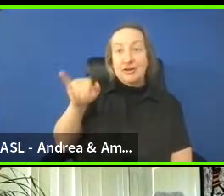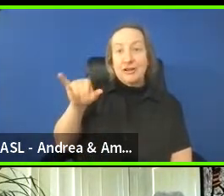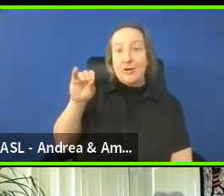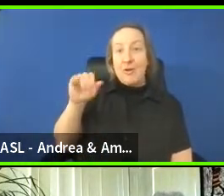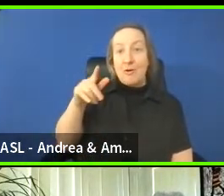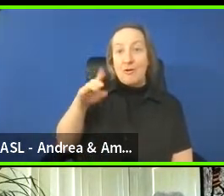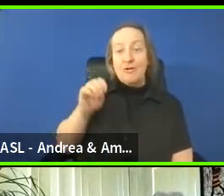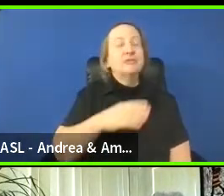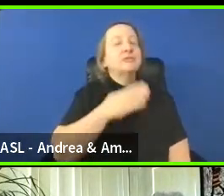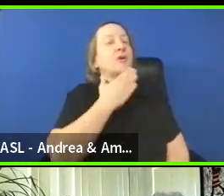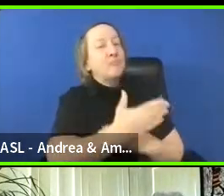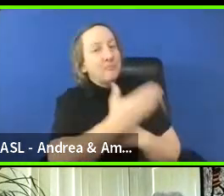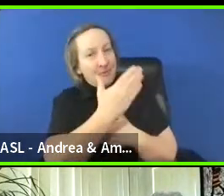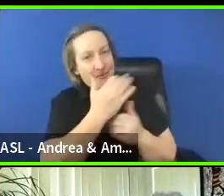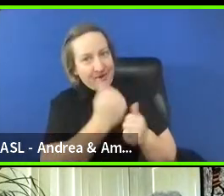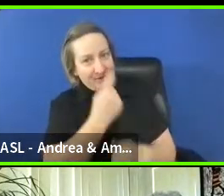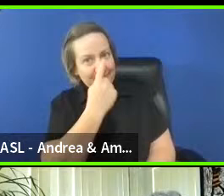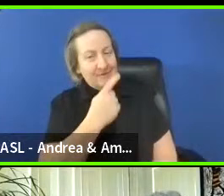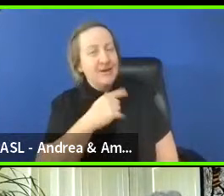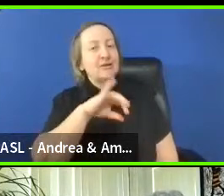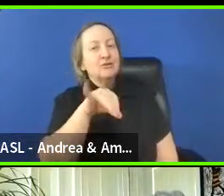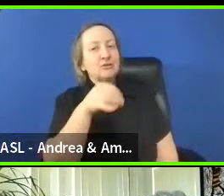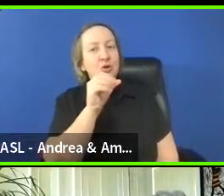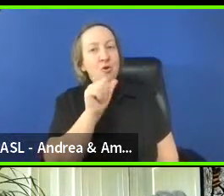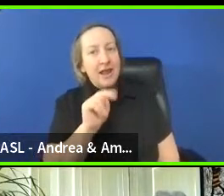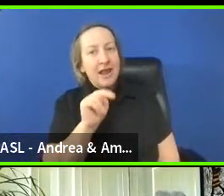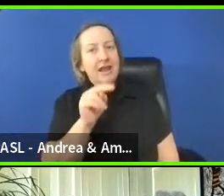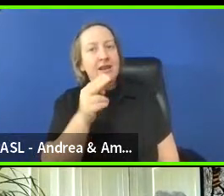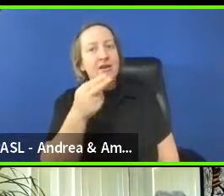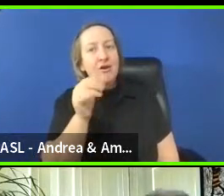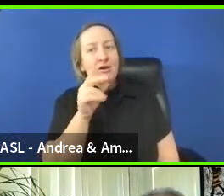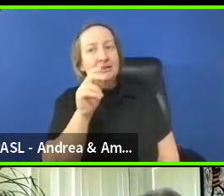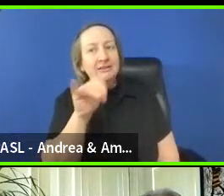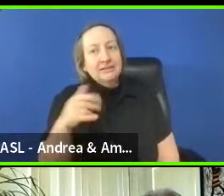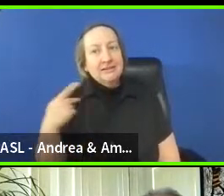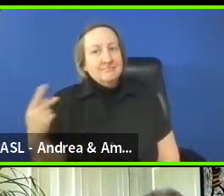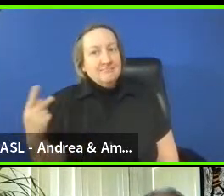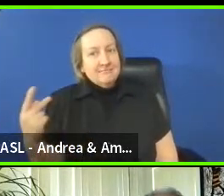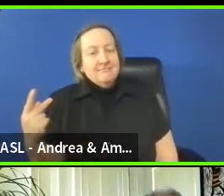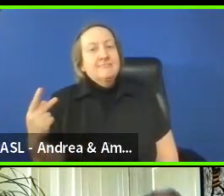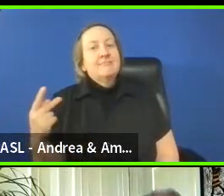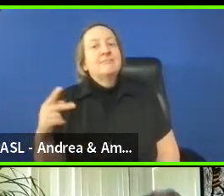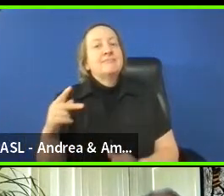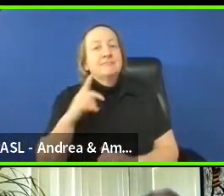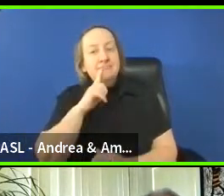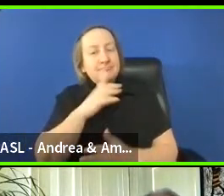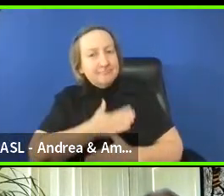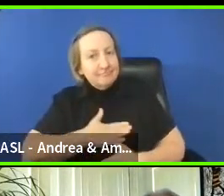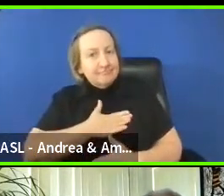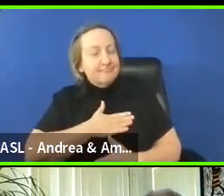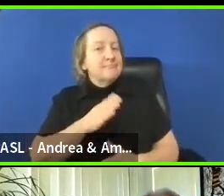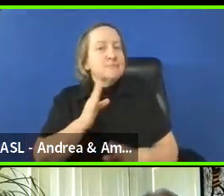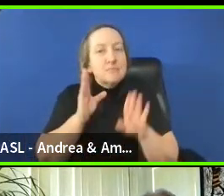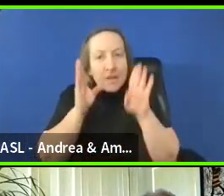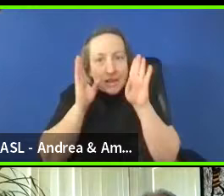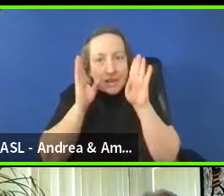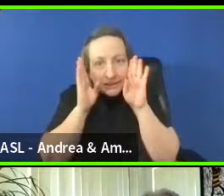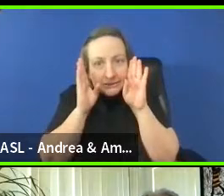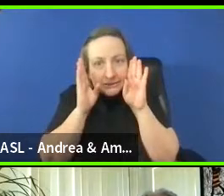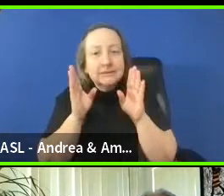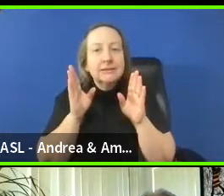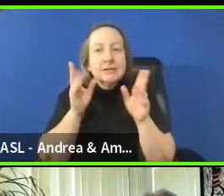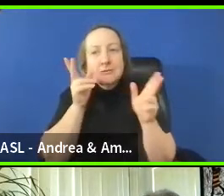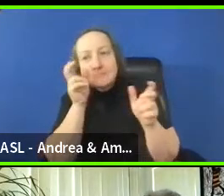everyone. Joanne Hardesty and I had the great pleasure of listening